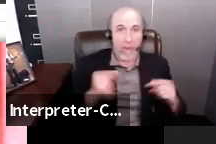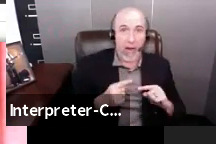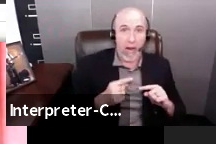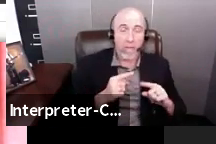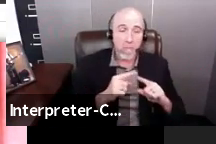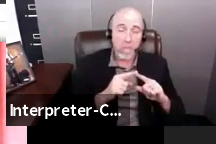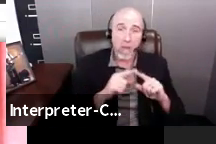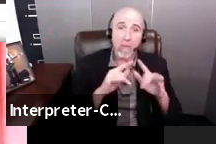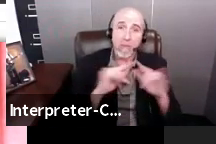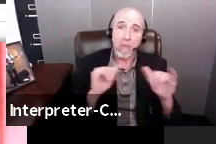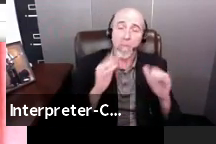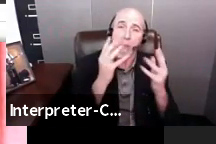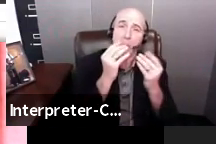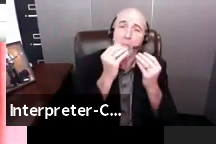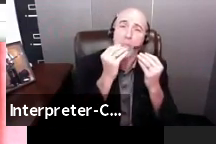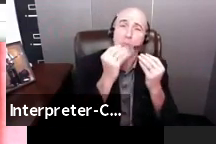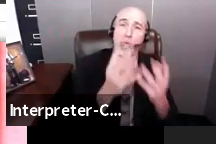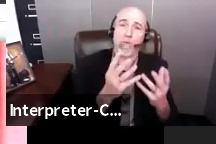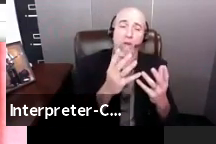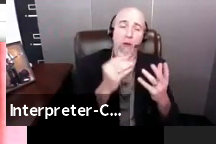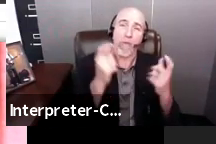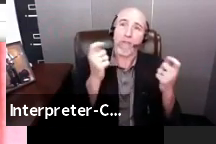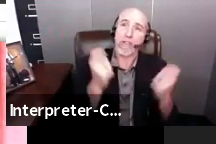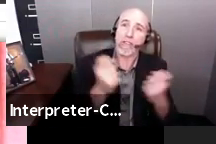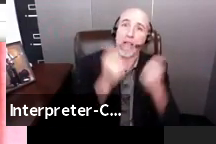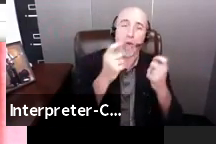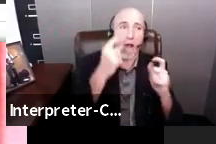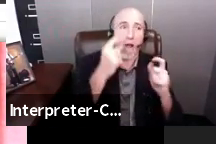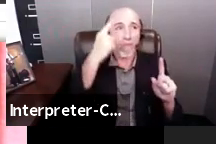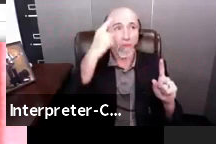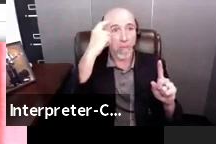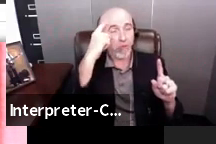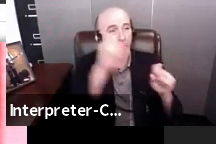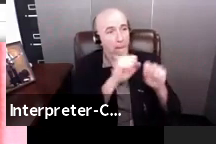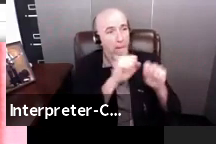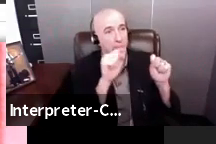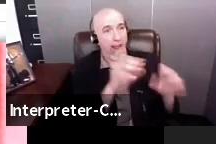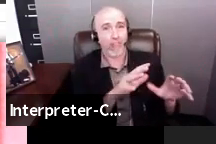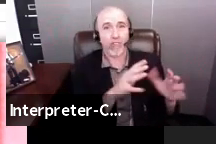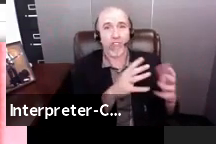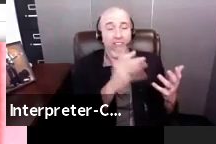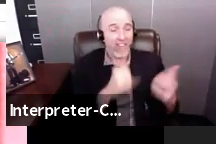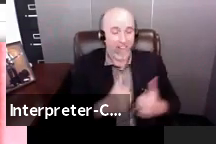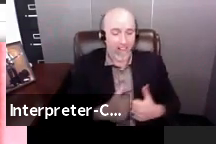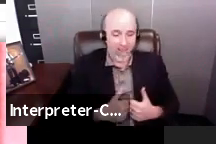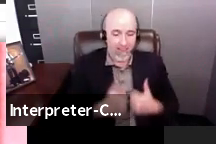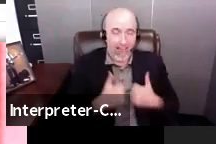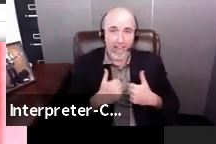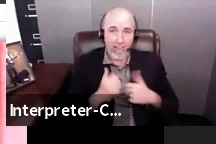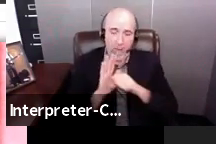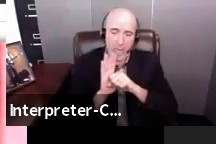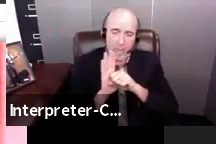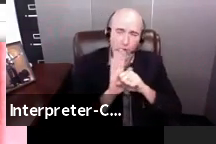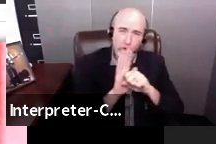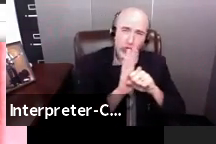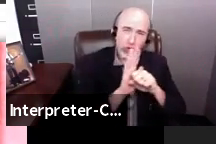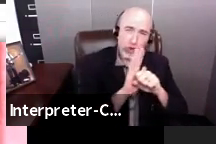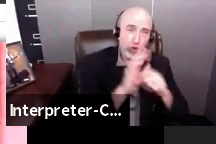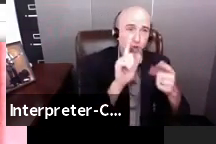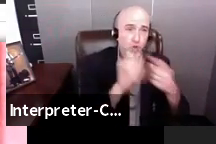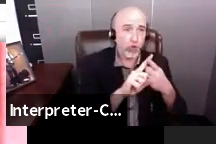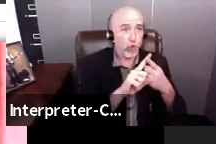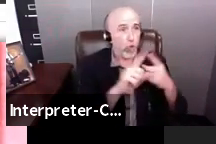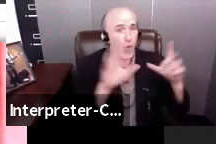beauty, of celebration of the mystery and majesty, which is life pushing its horizons towards